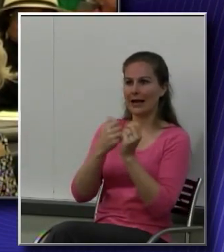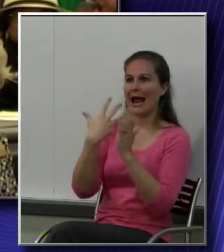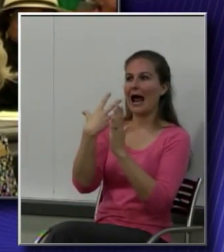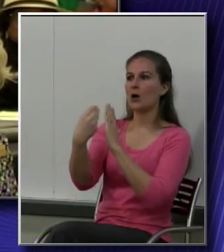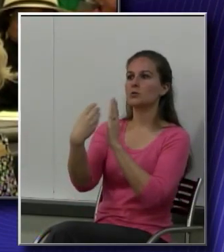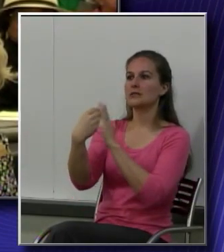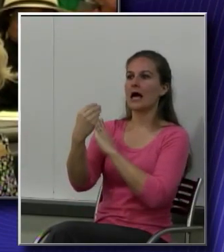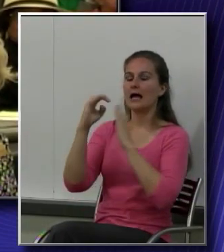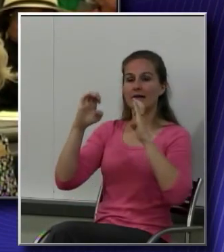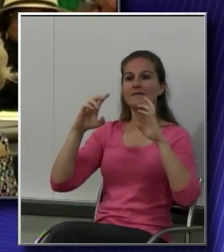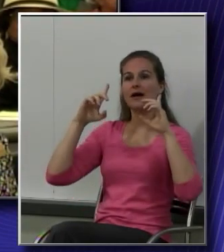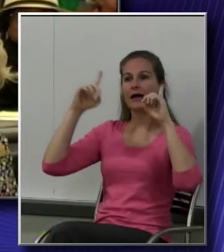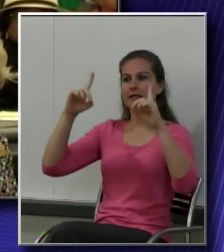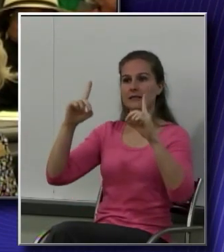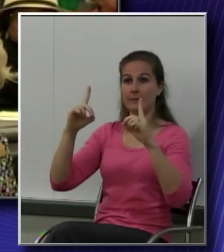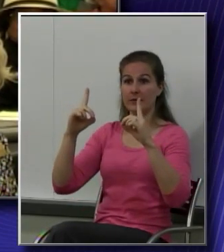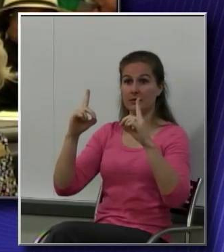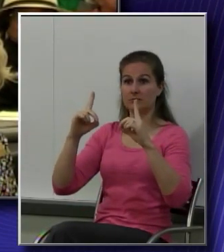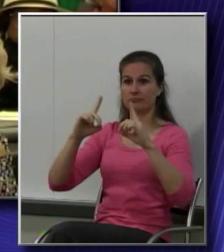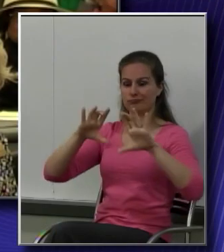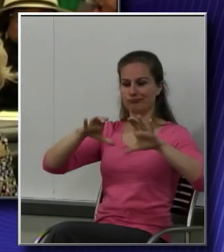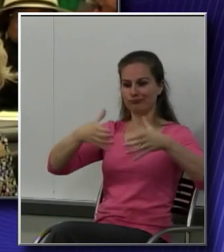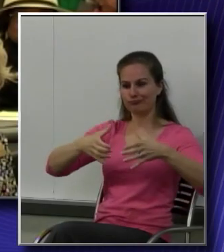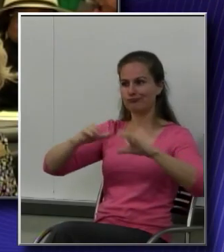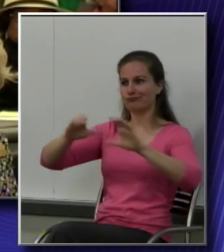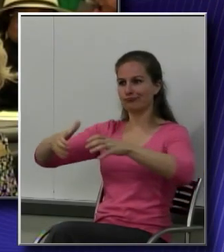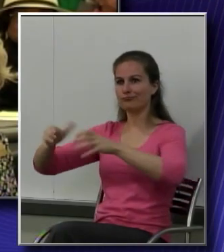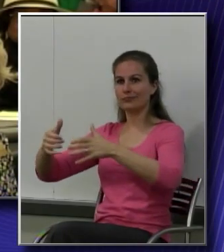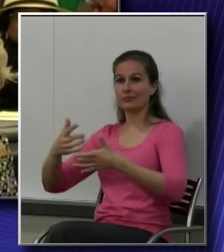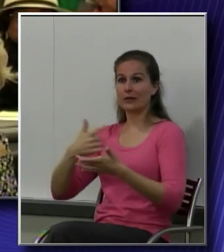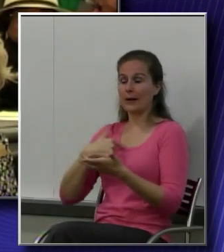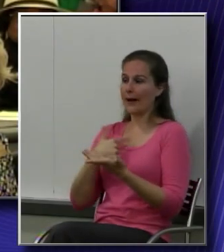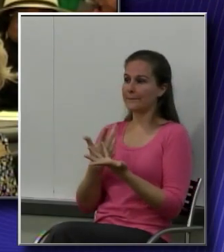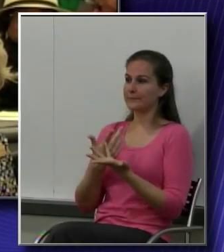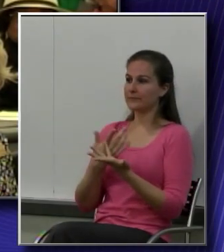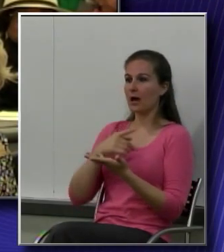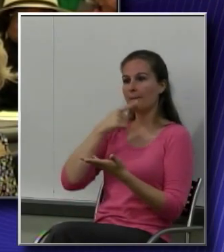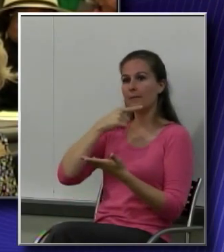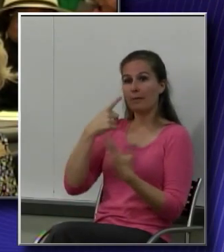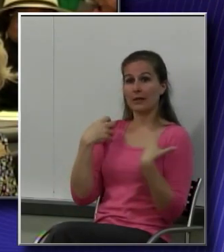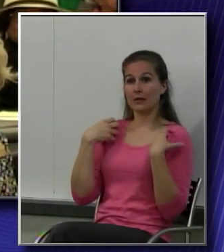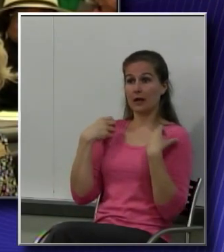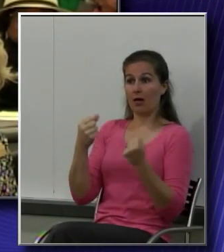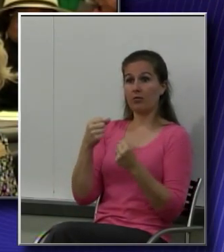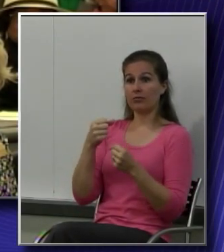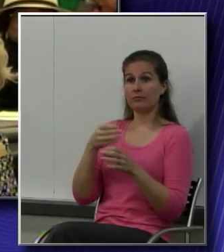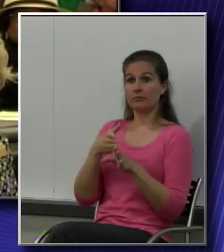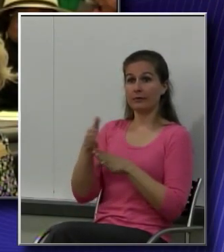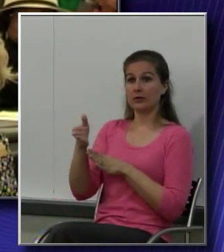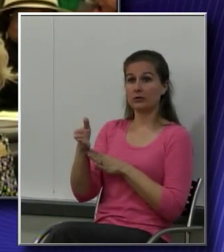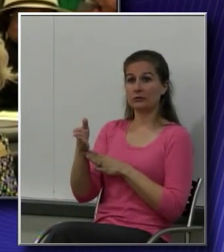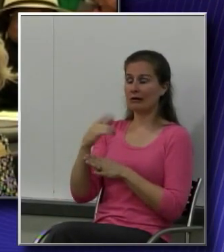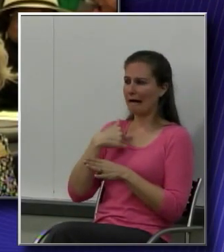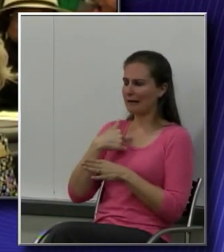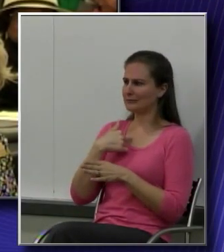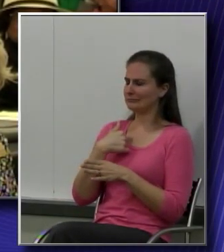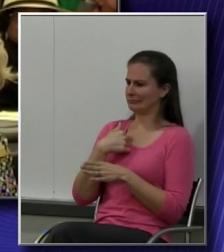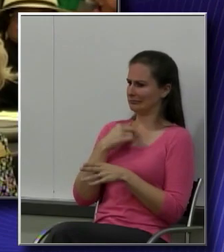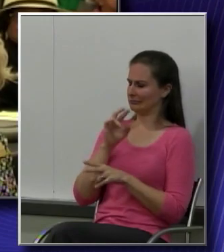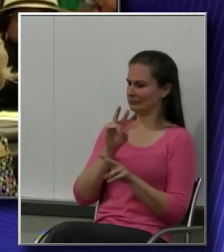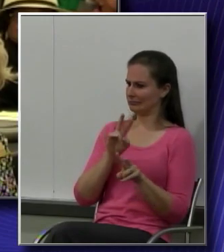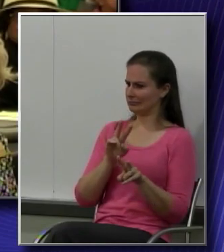of academic settings. As a public health major, I'm increasingly realizing that